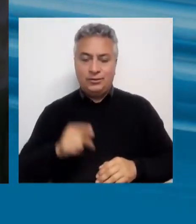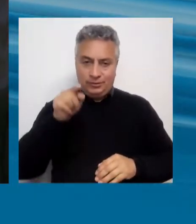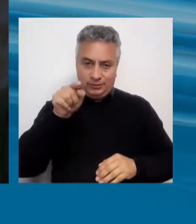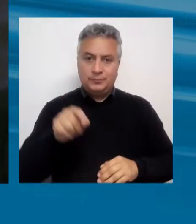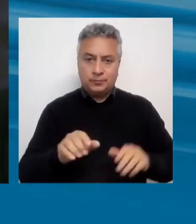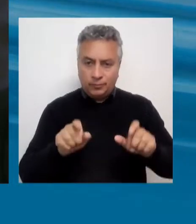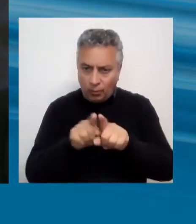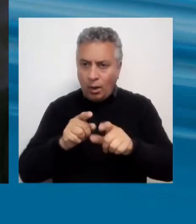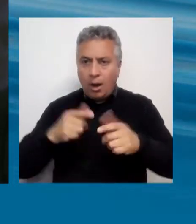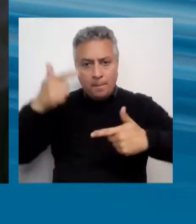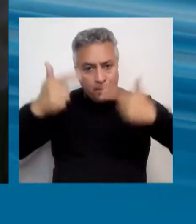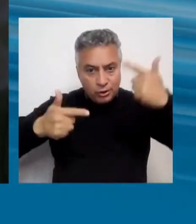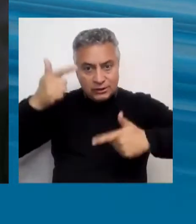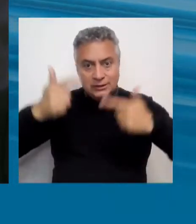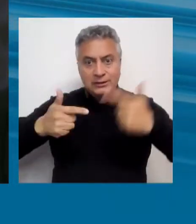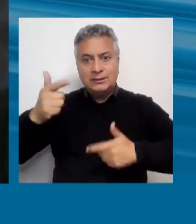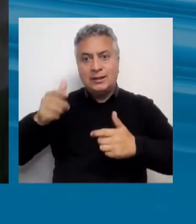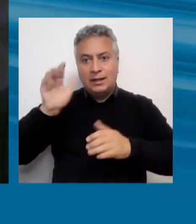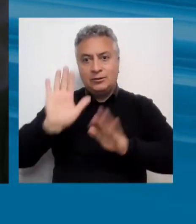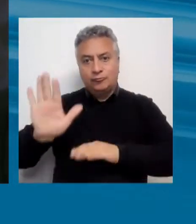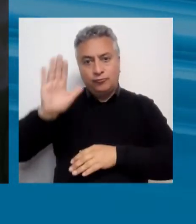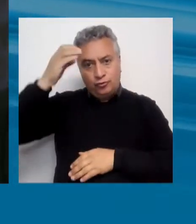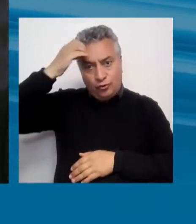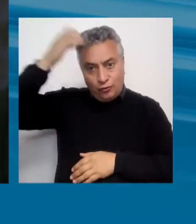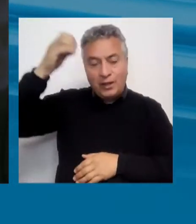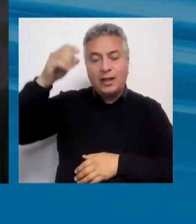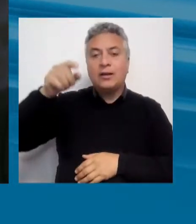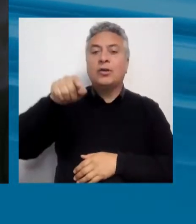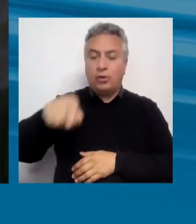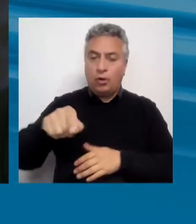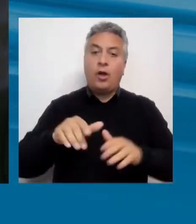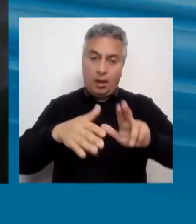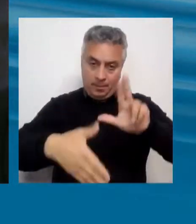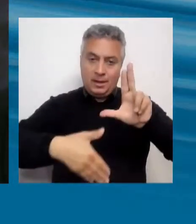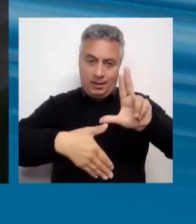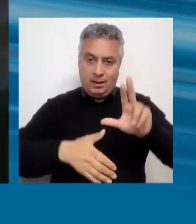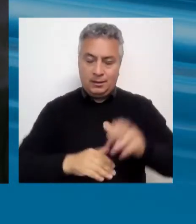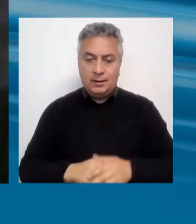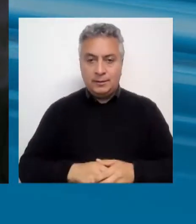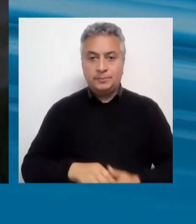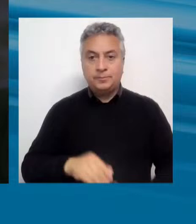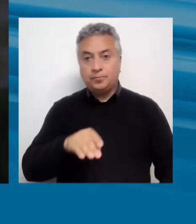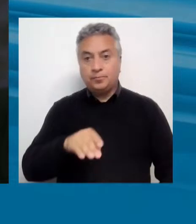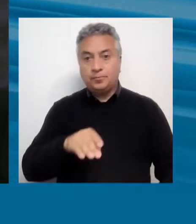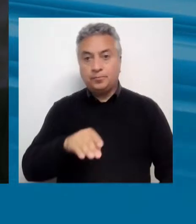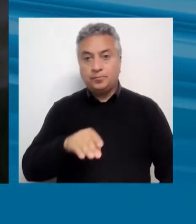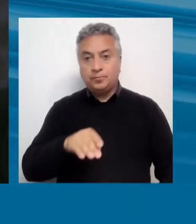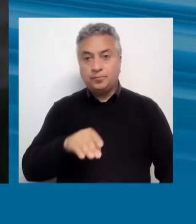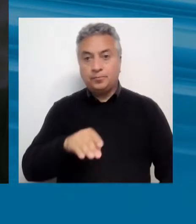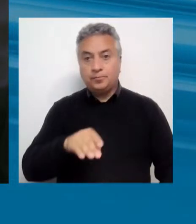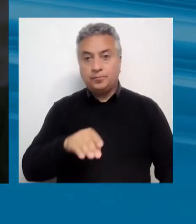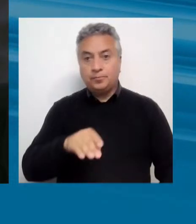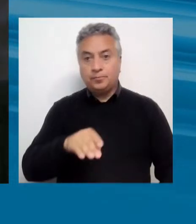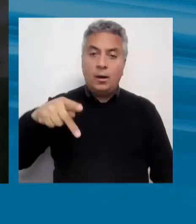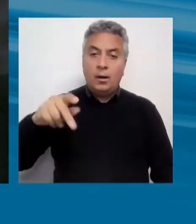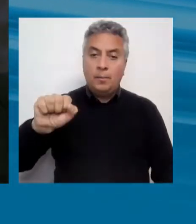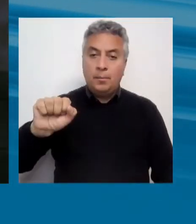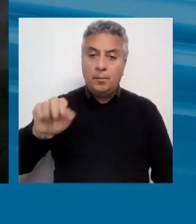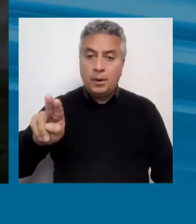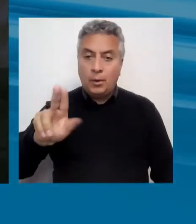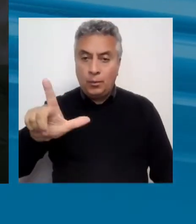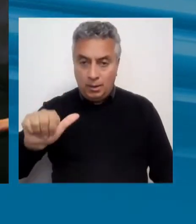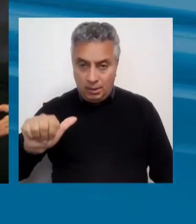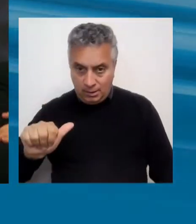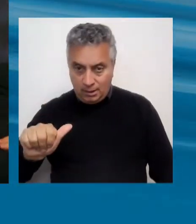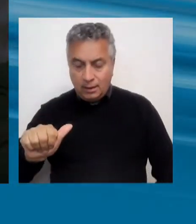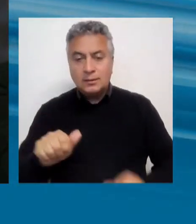with care policies for Latin America. Also joining us is Paula Poblet Moreira.